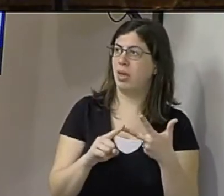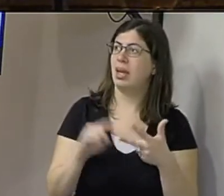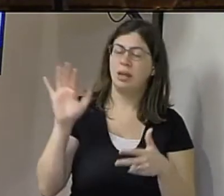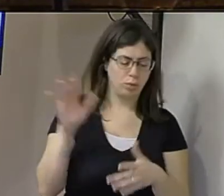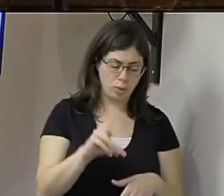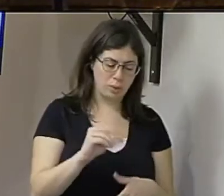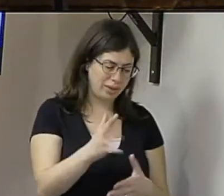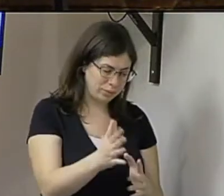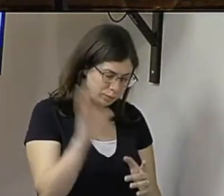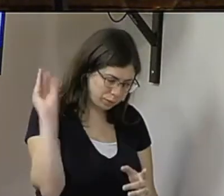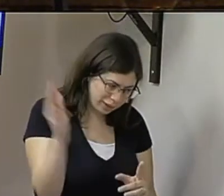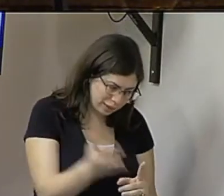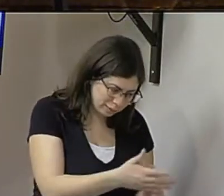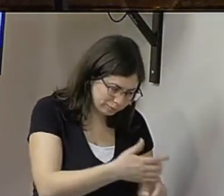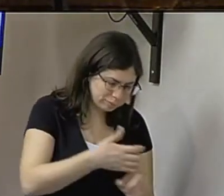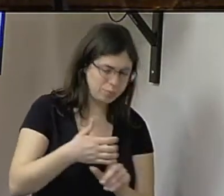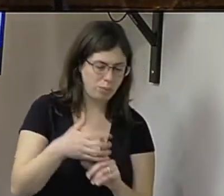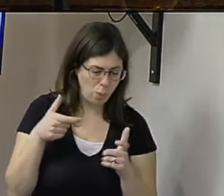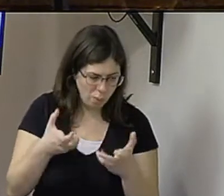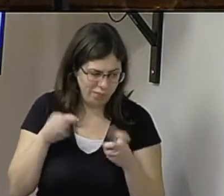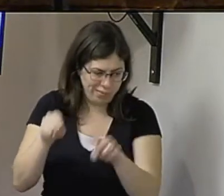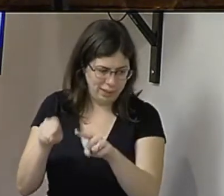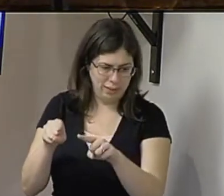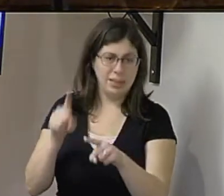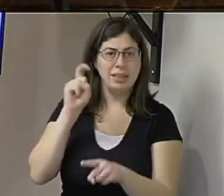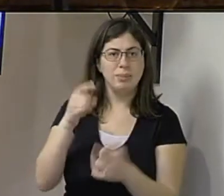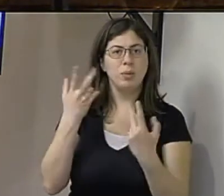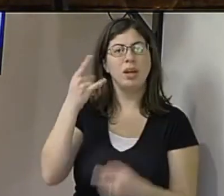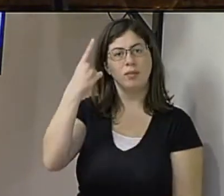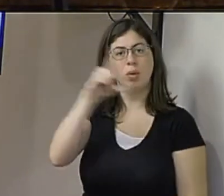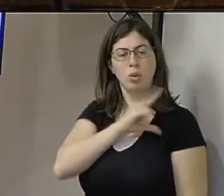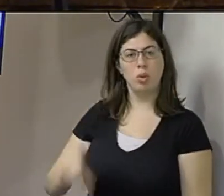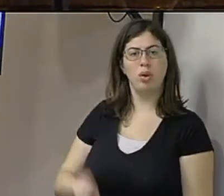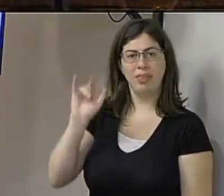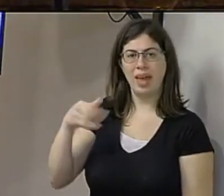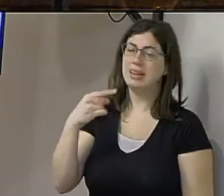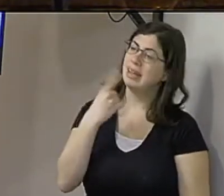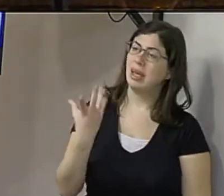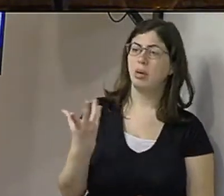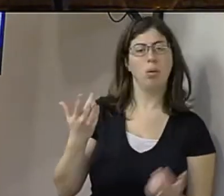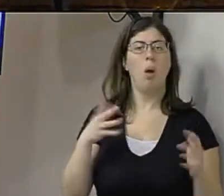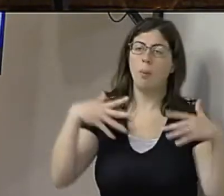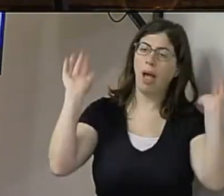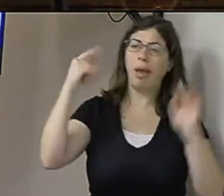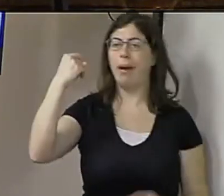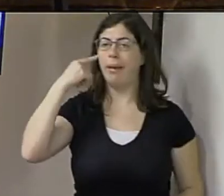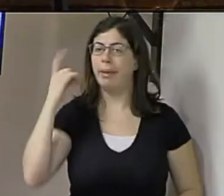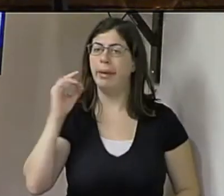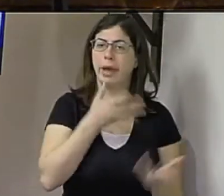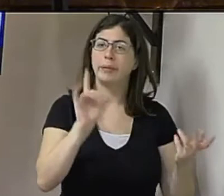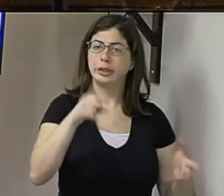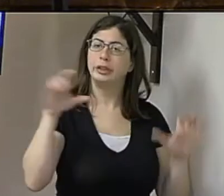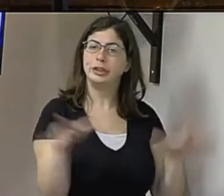us back to the path of what he wants for us. And we need to be waiting for that from the Lord. We need to not just be saying, well, I think generally this is what everybody